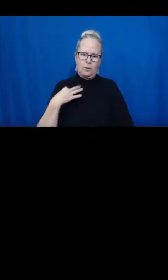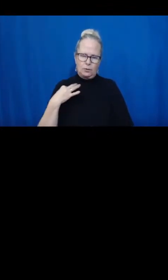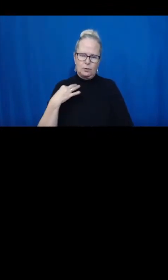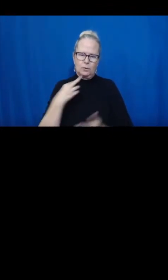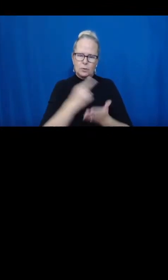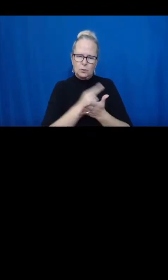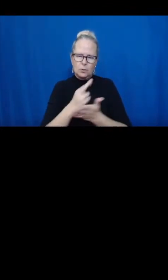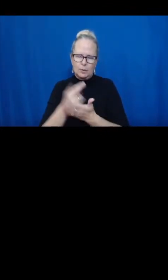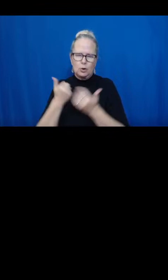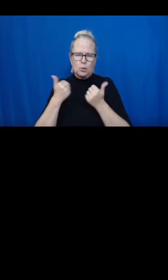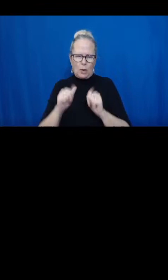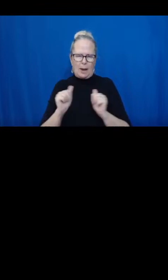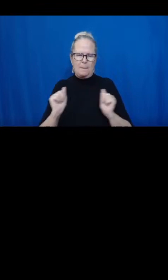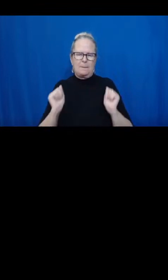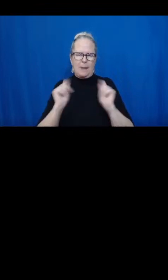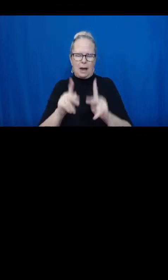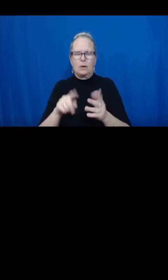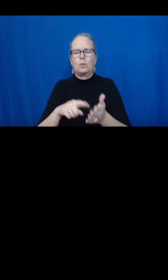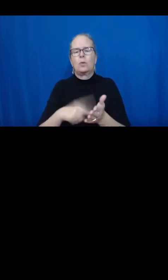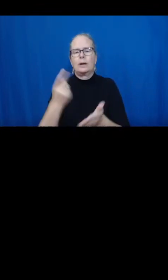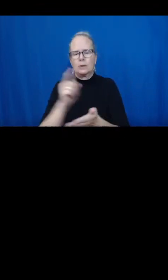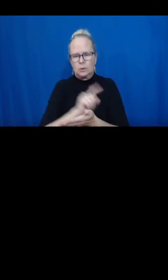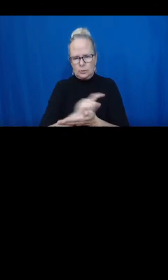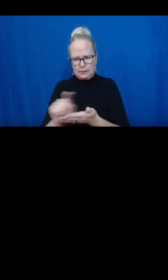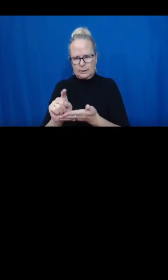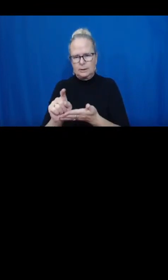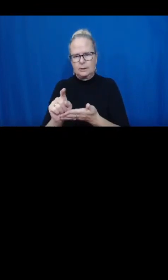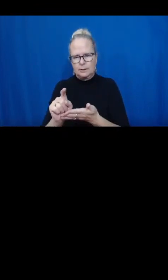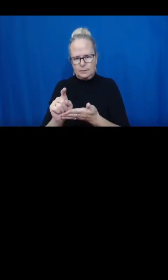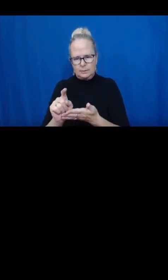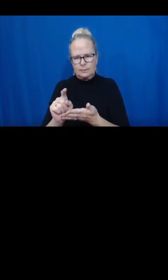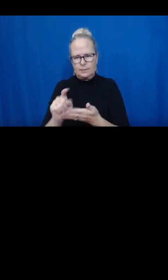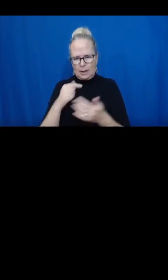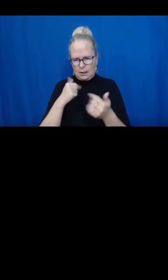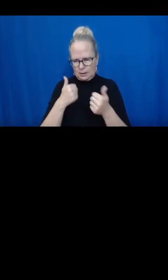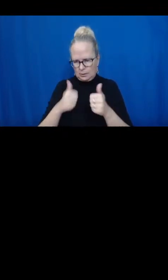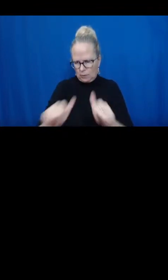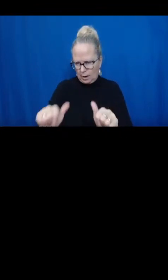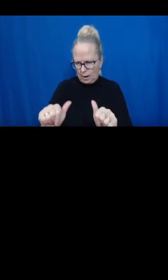I say attempt, and just frequently.